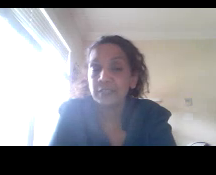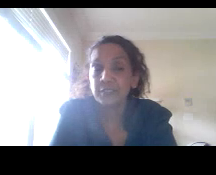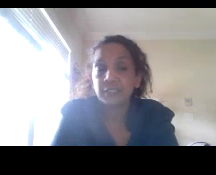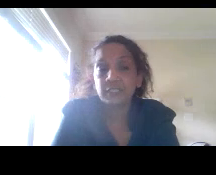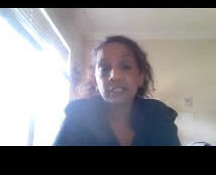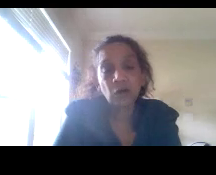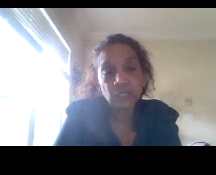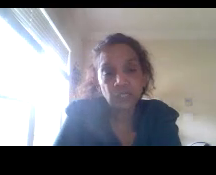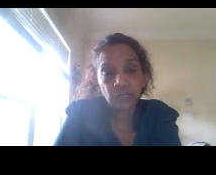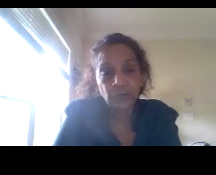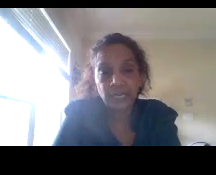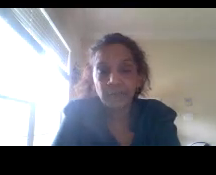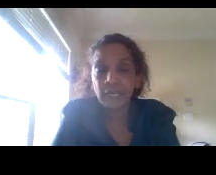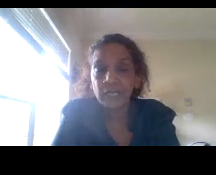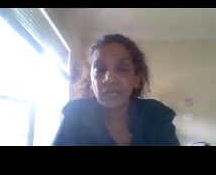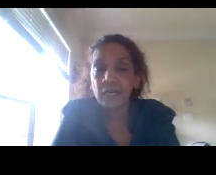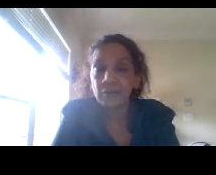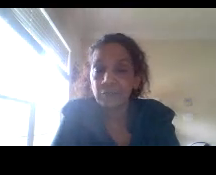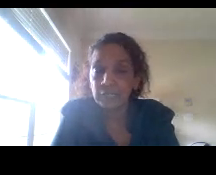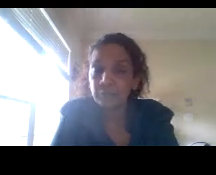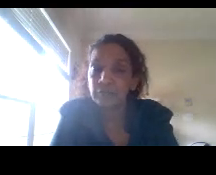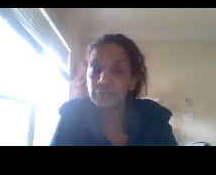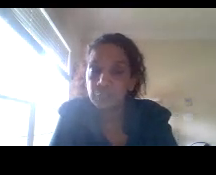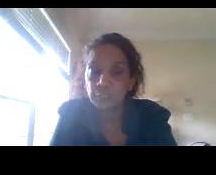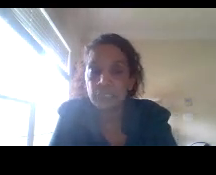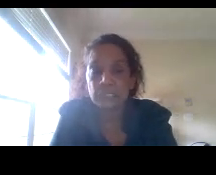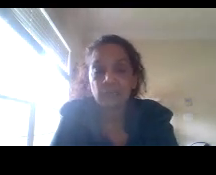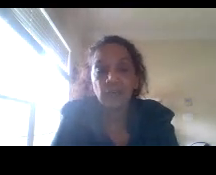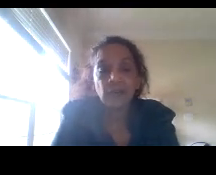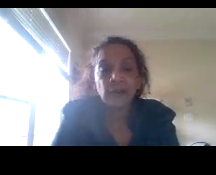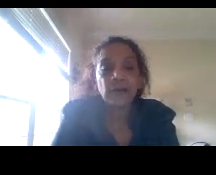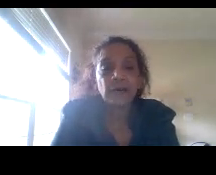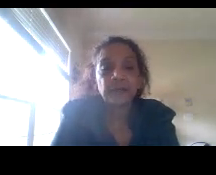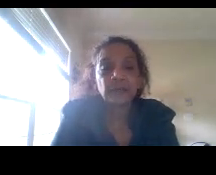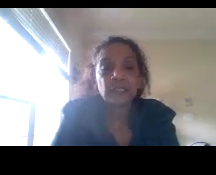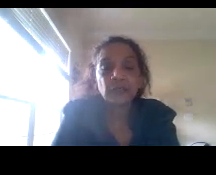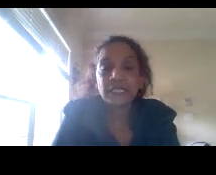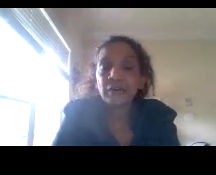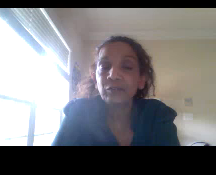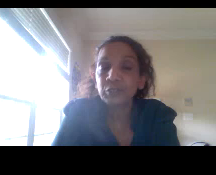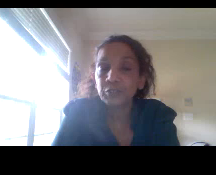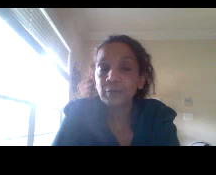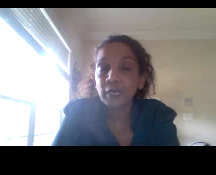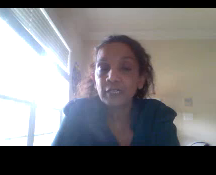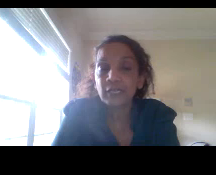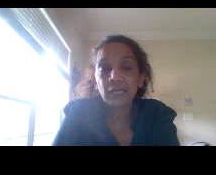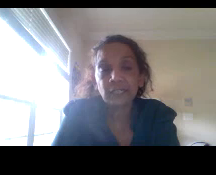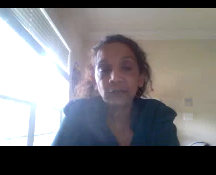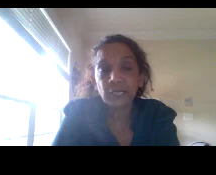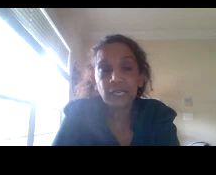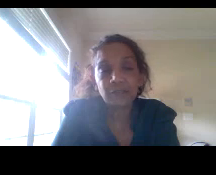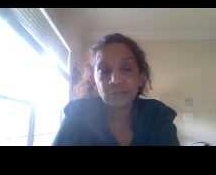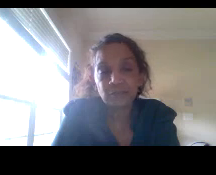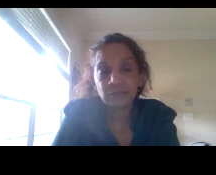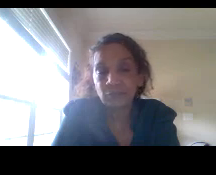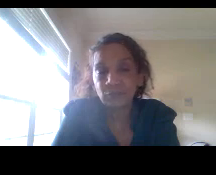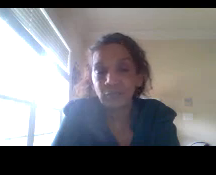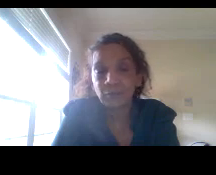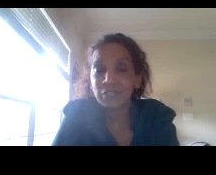national standards, and it's also required by federal provisions. So that's why we do the monitoring. Not that we